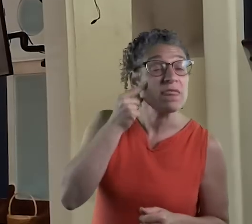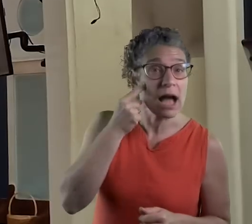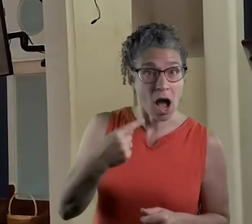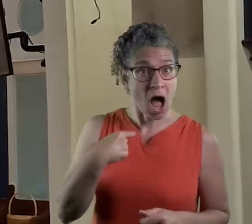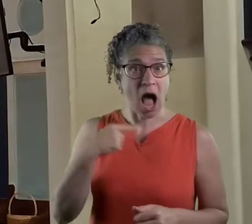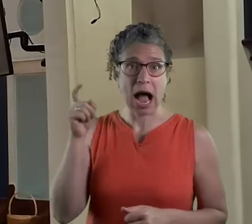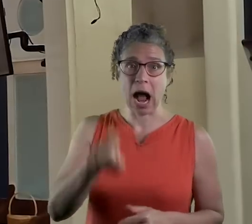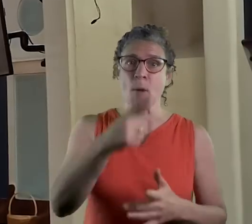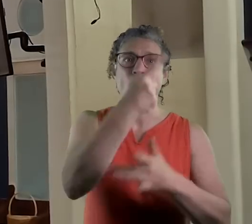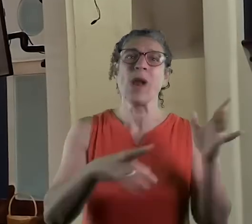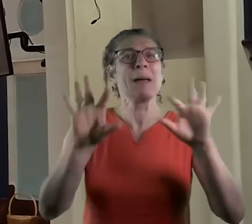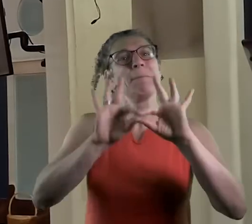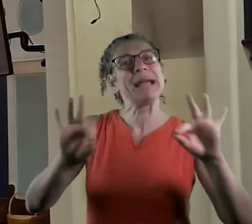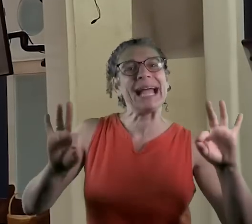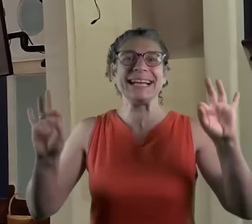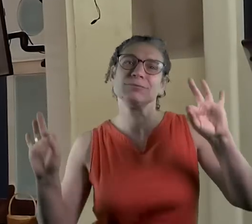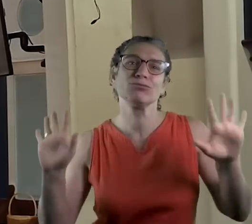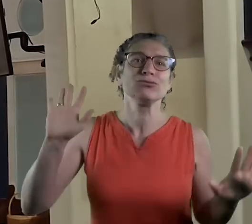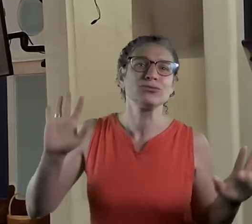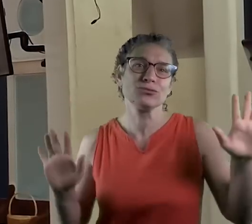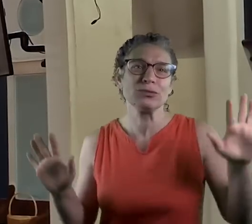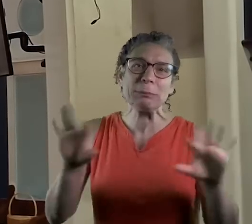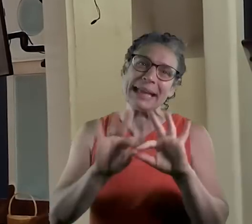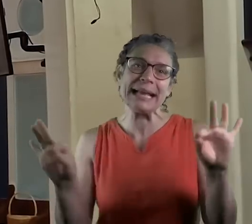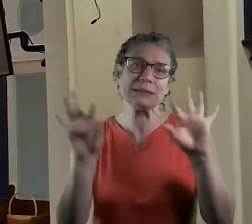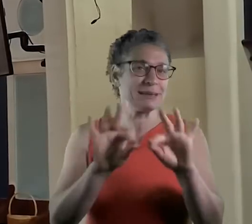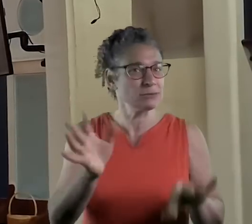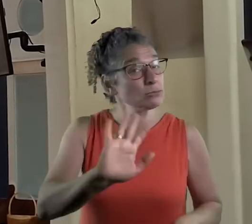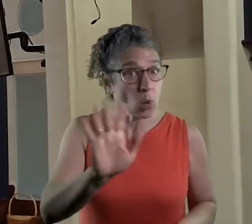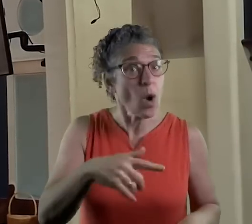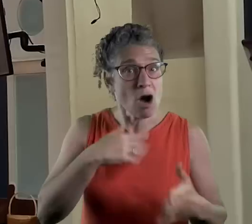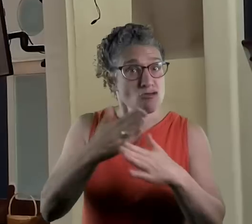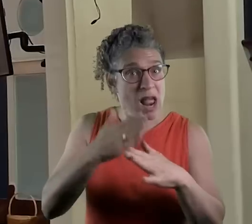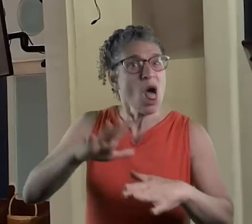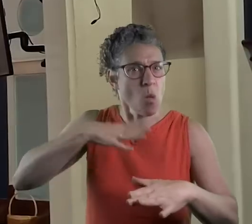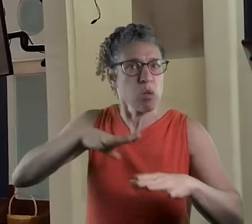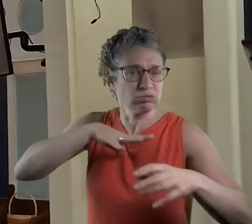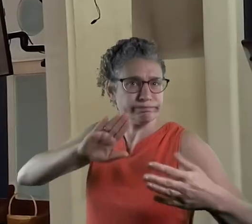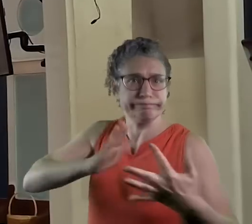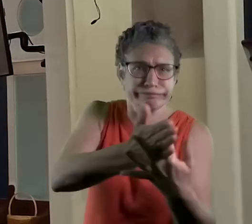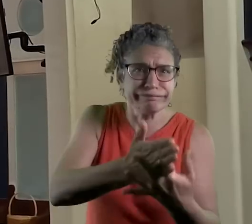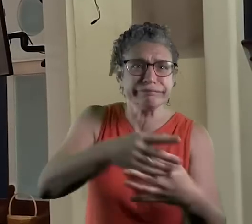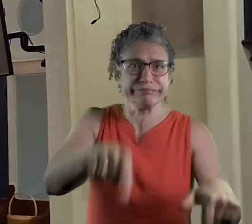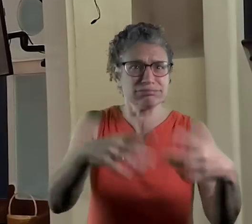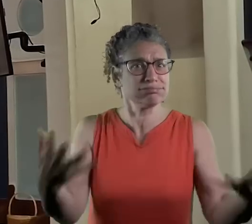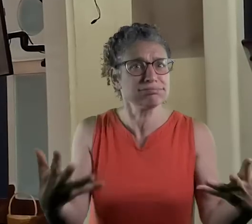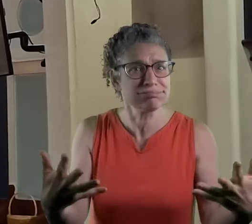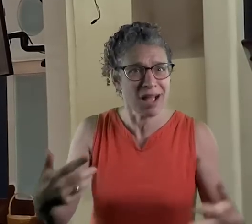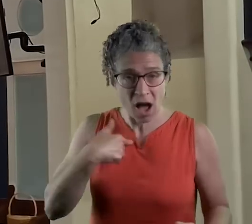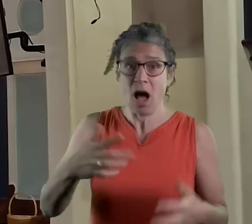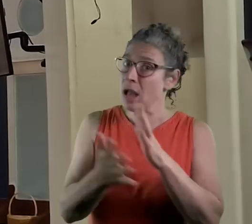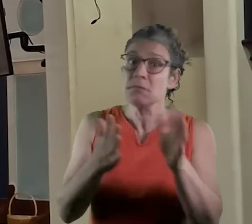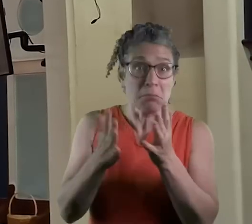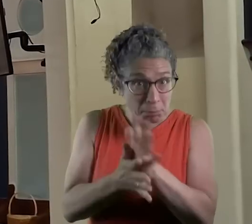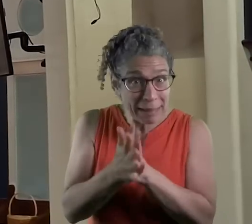that I have come to bring peace to the earth. I have not come to bring peace, but a sword. For I have come